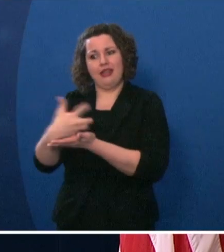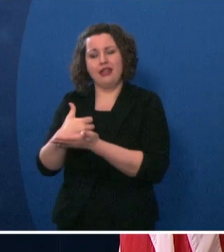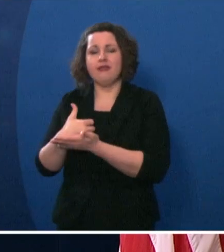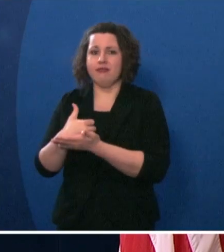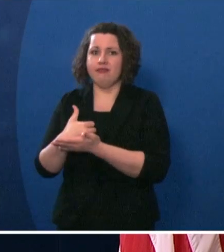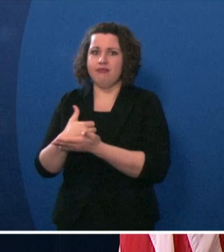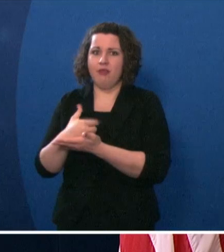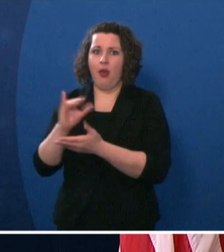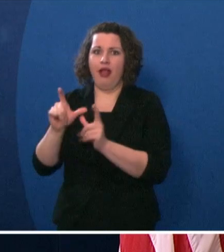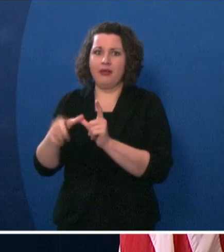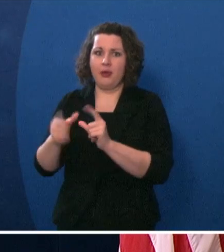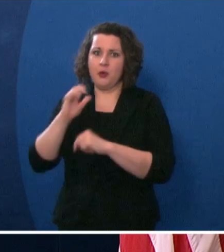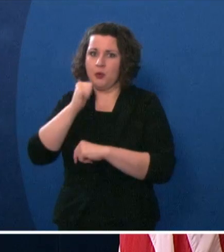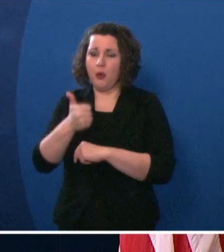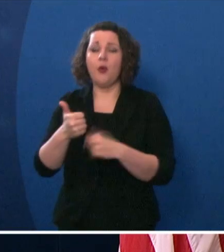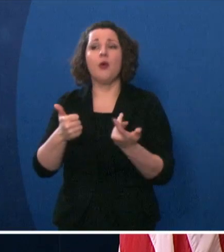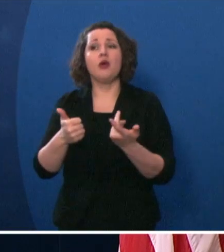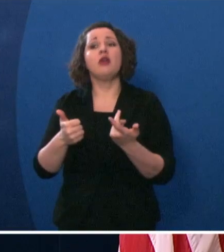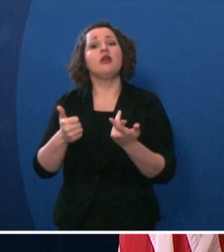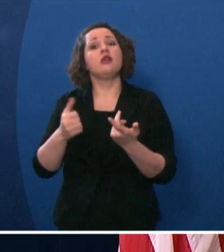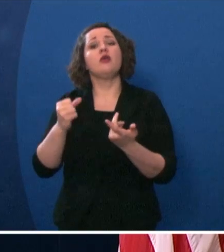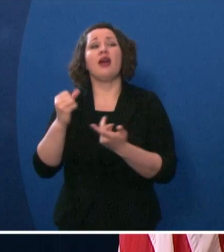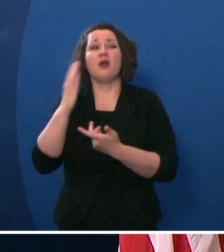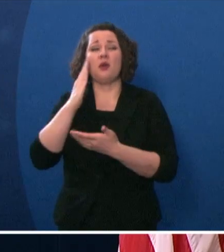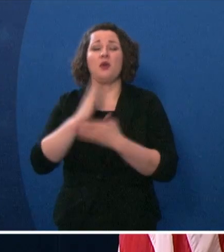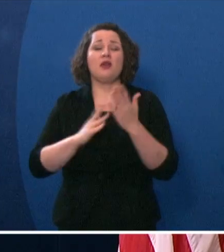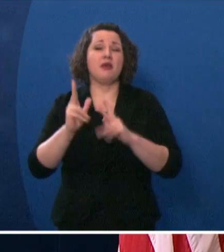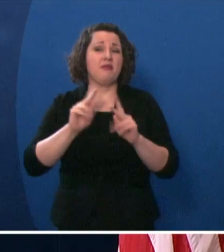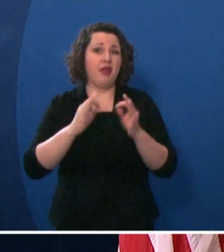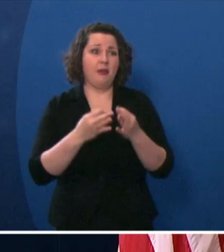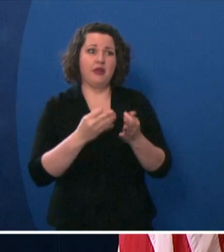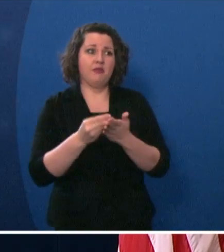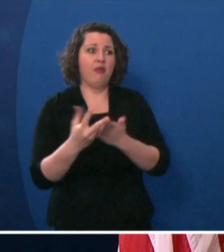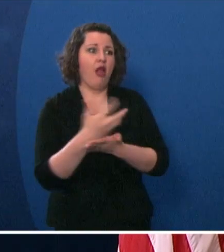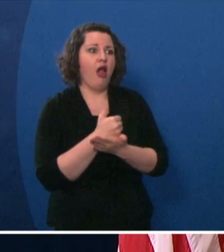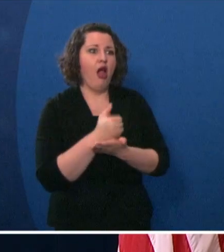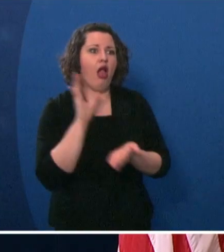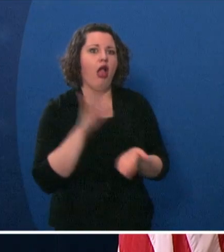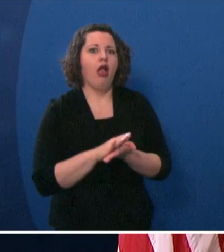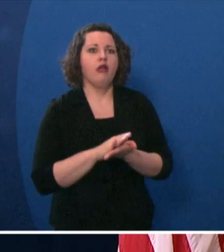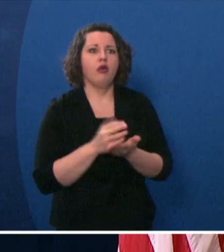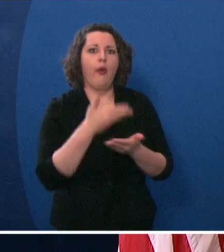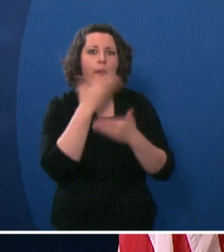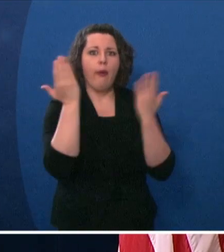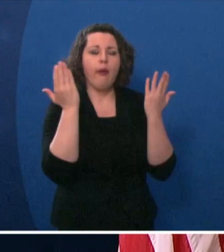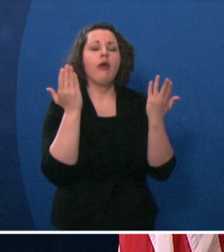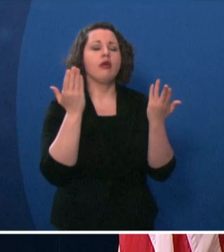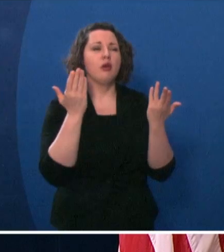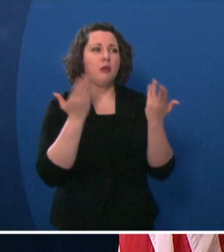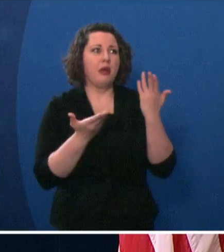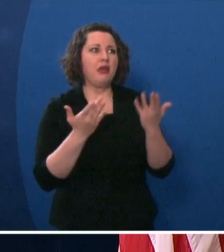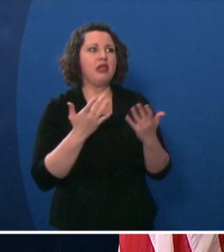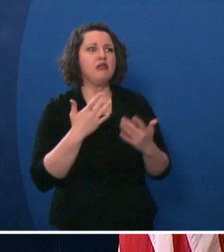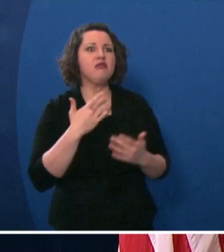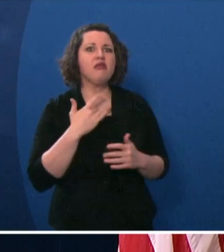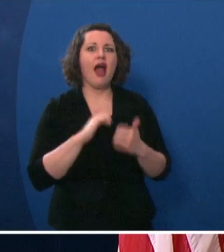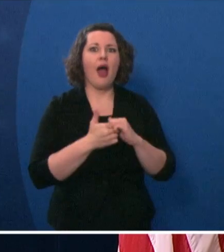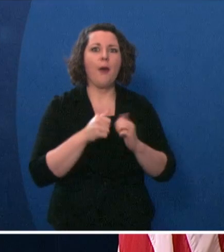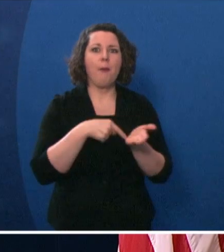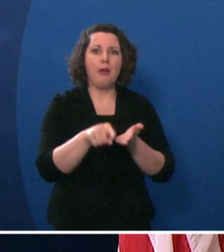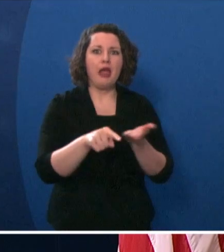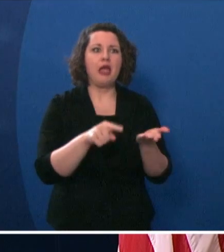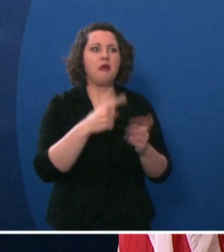who have experienced a reduction in income due to COVID-19 may have difficulty paying their rent or mortgage payments in the months to